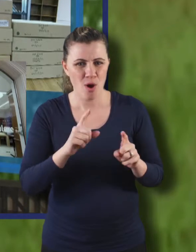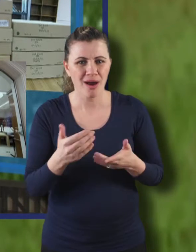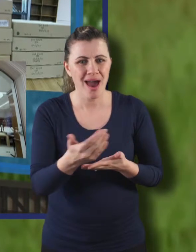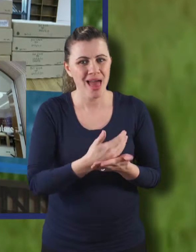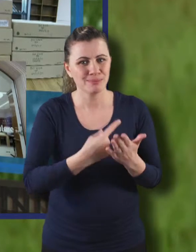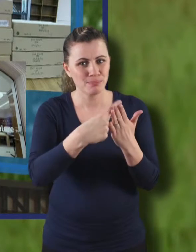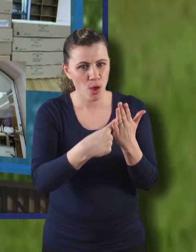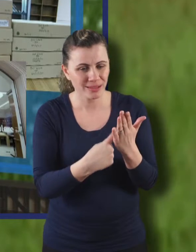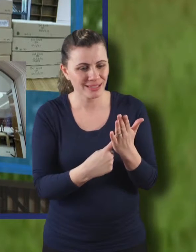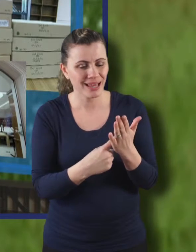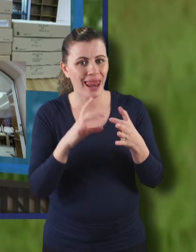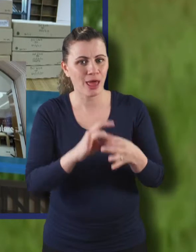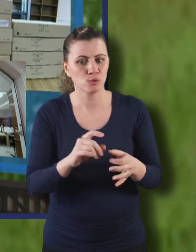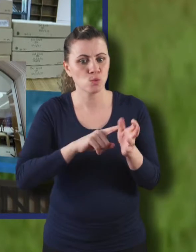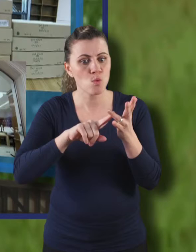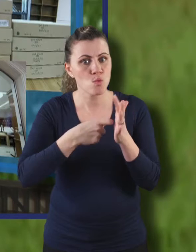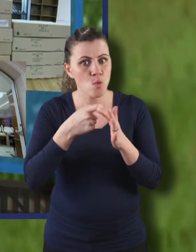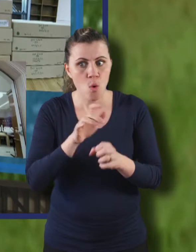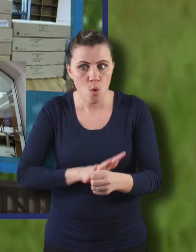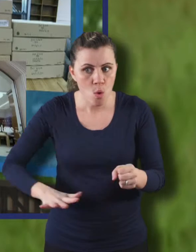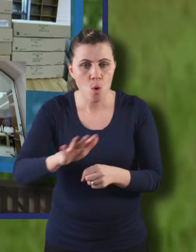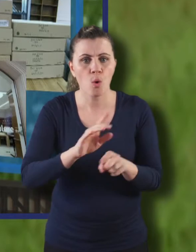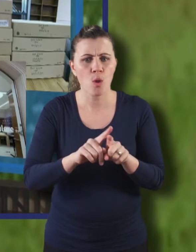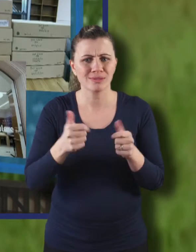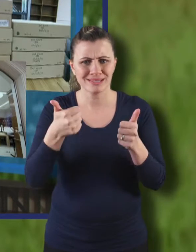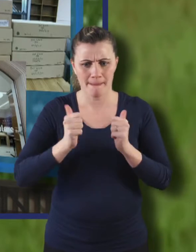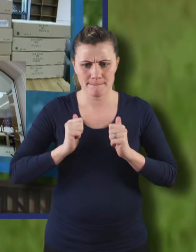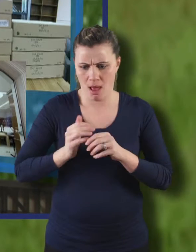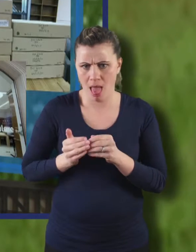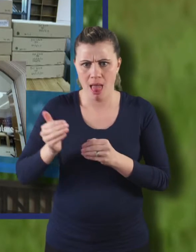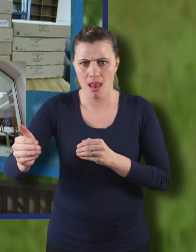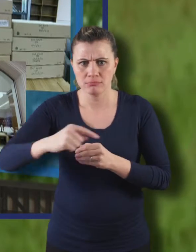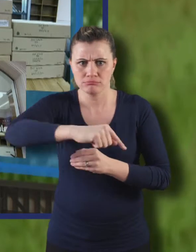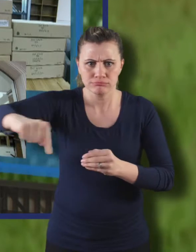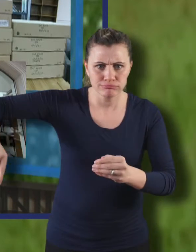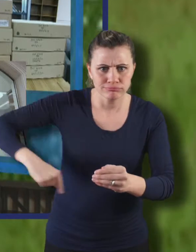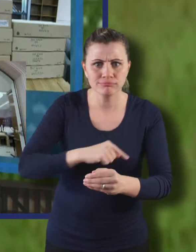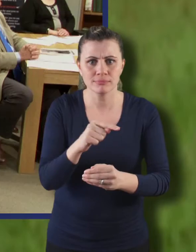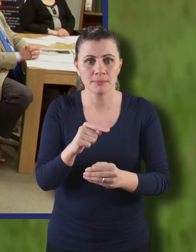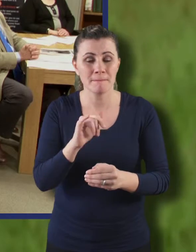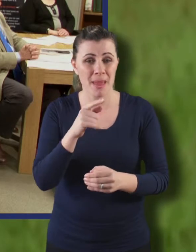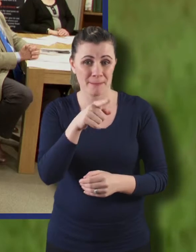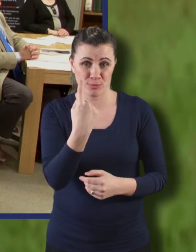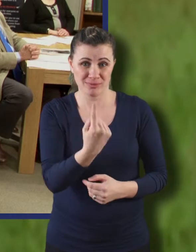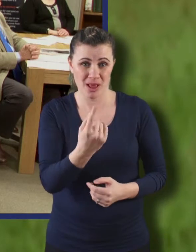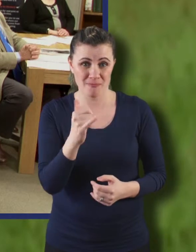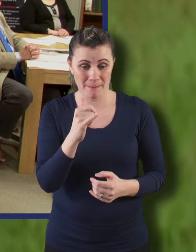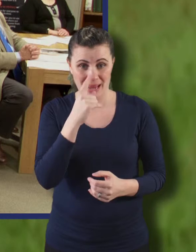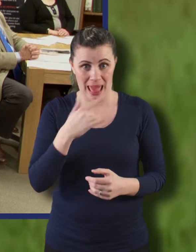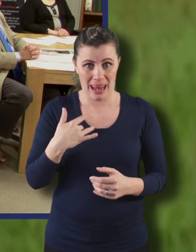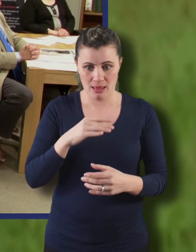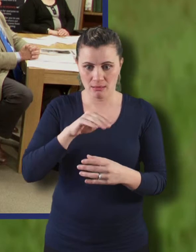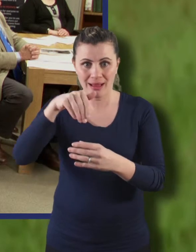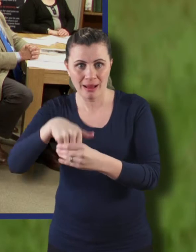may be that you fall just inside or outside of that remit, but do talk to us first, because we are here to help and support you through this entire